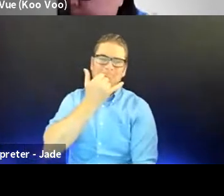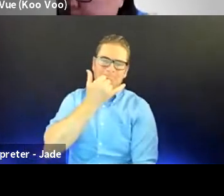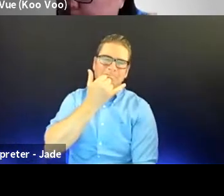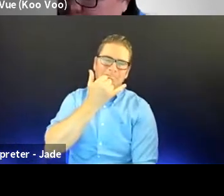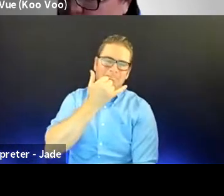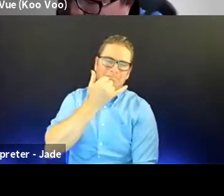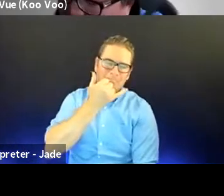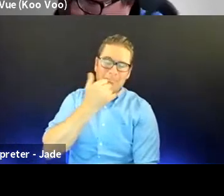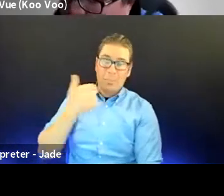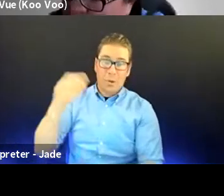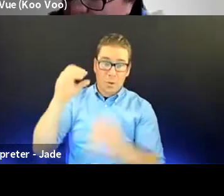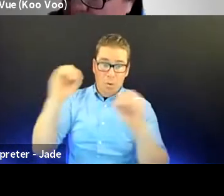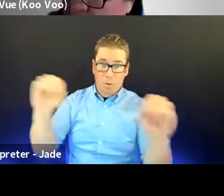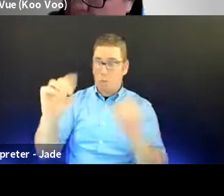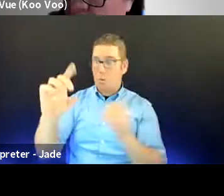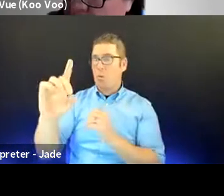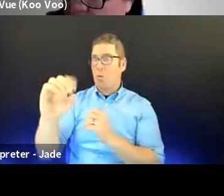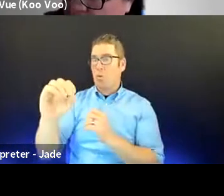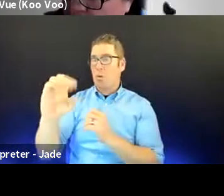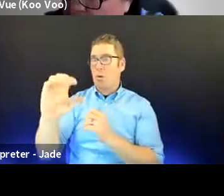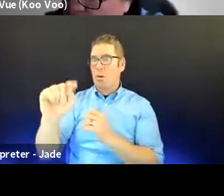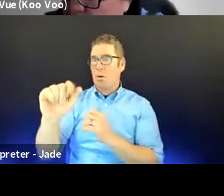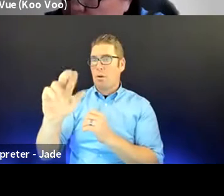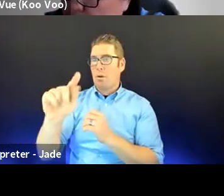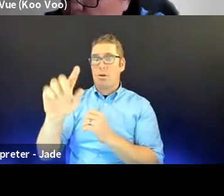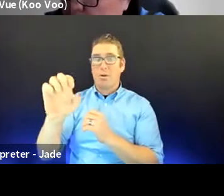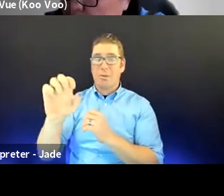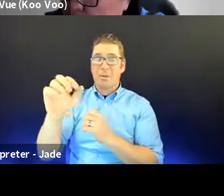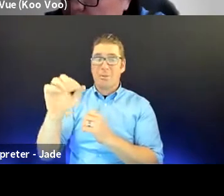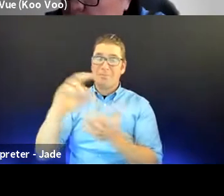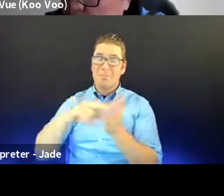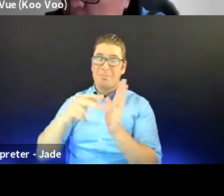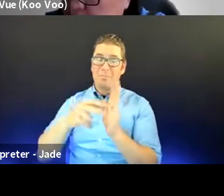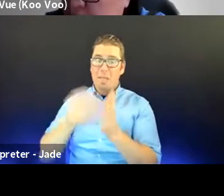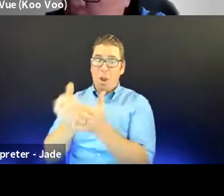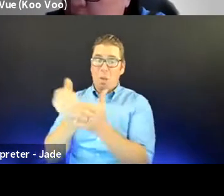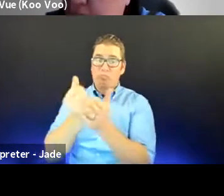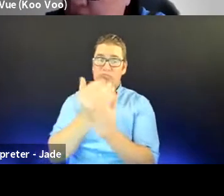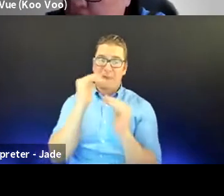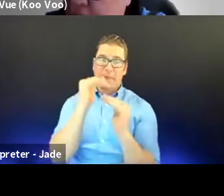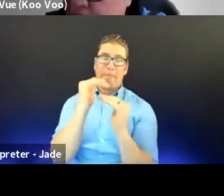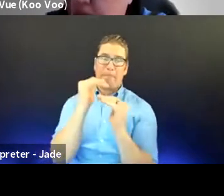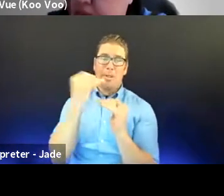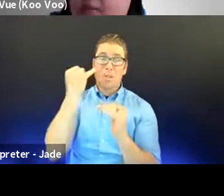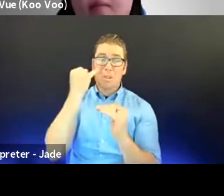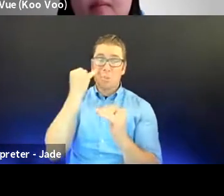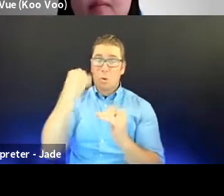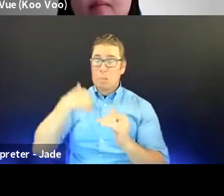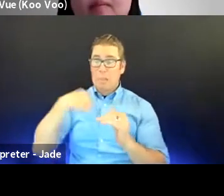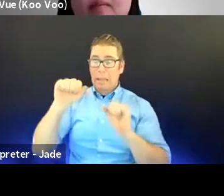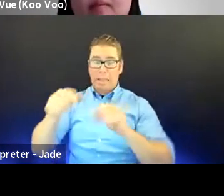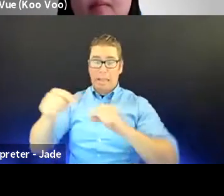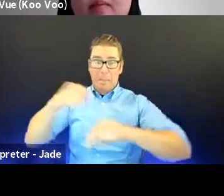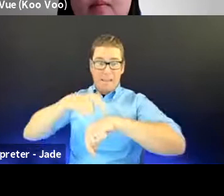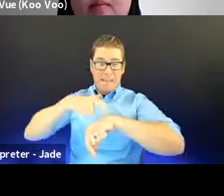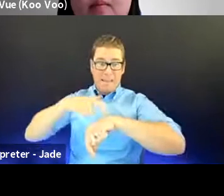your doctorate. And if I had to do it over again, I would have gotten my doctorate much earlier in my career. And